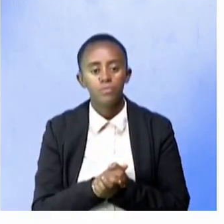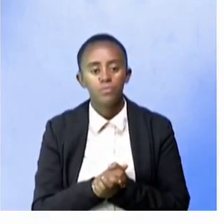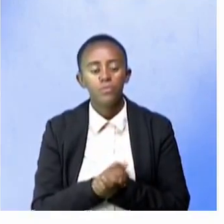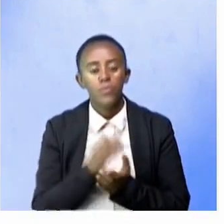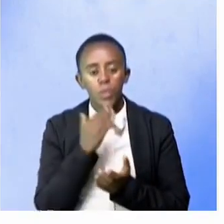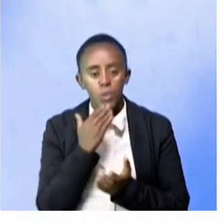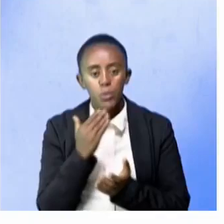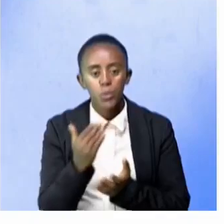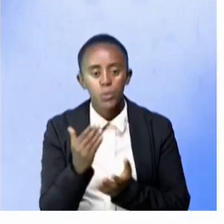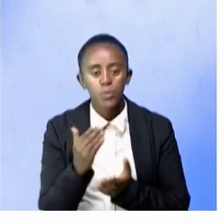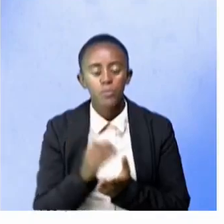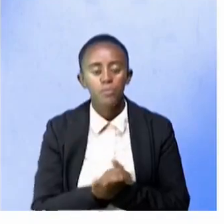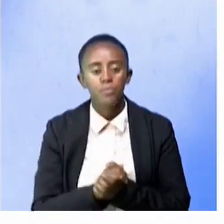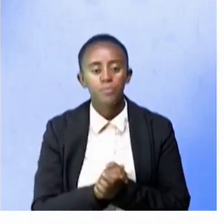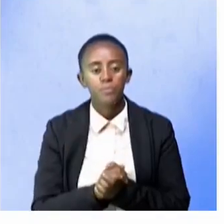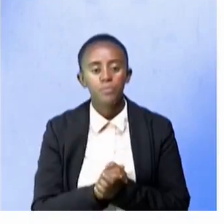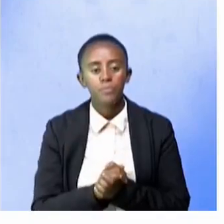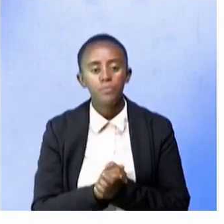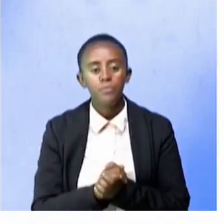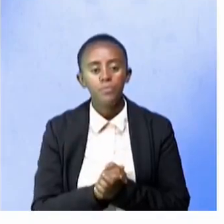Good.